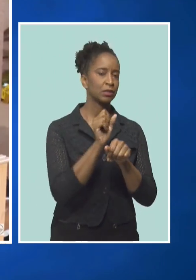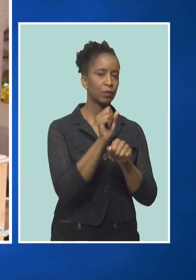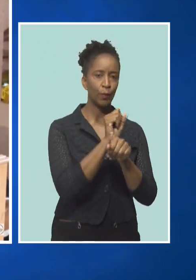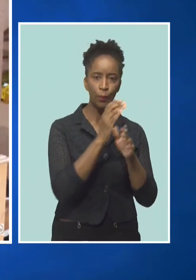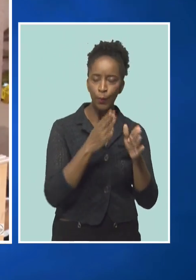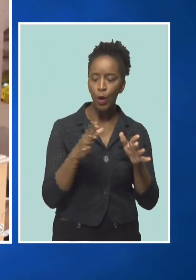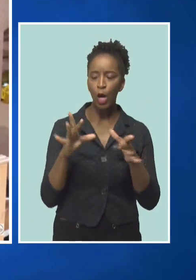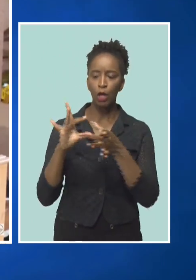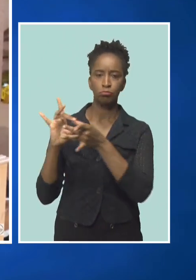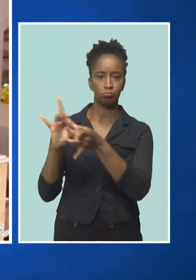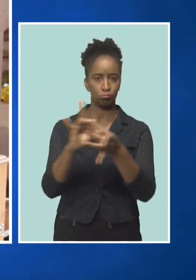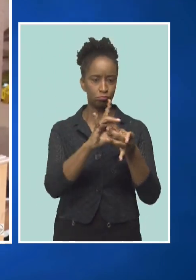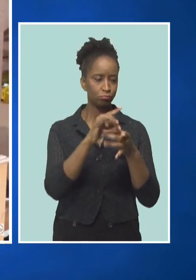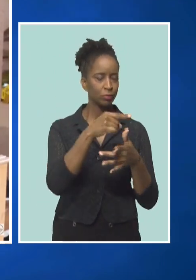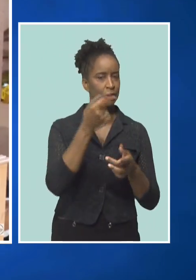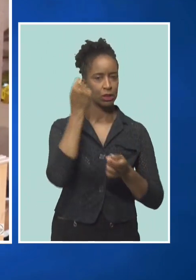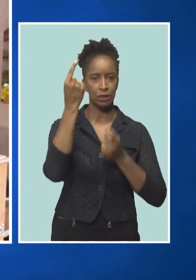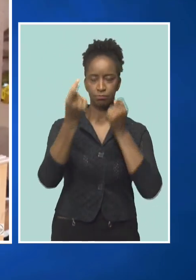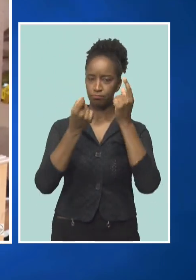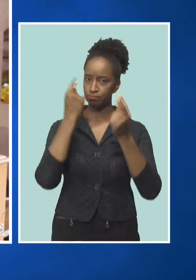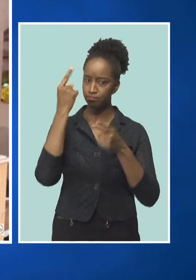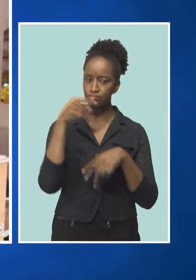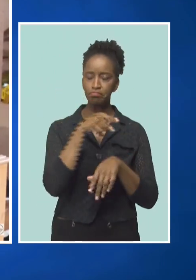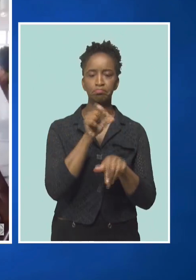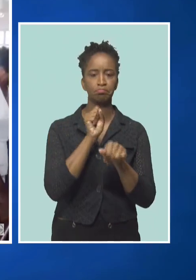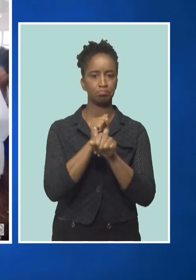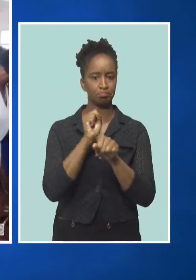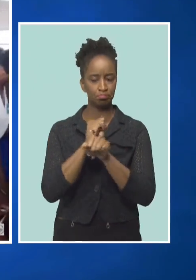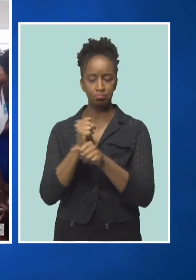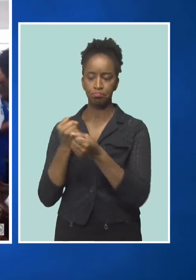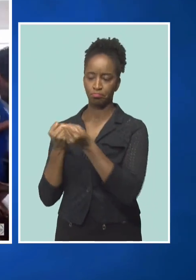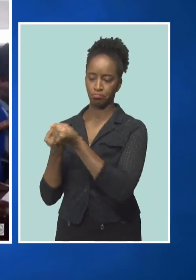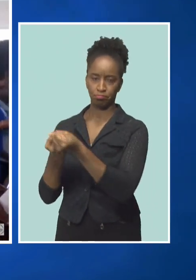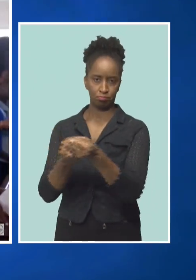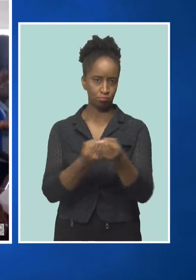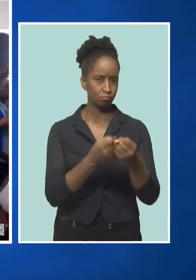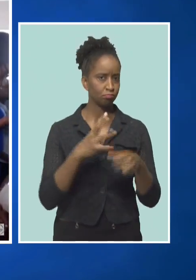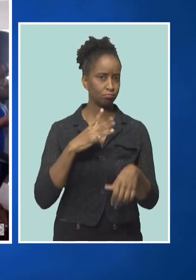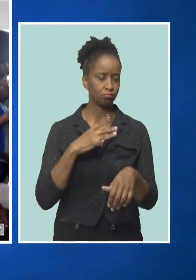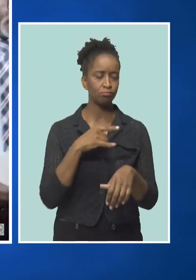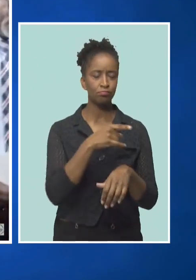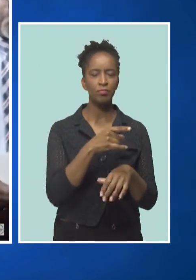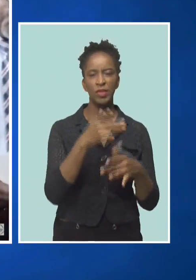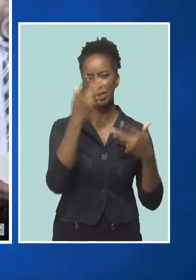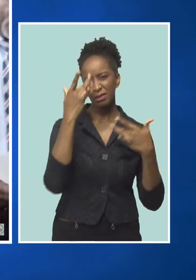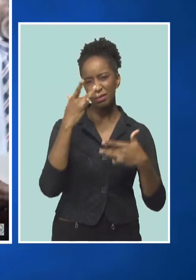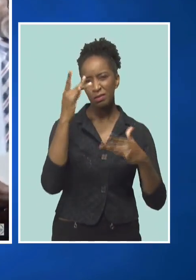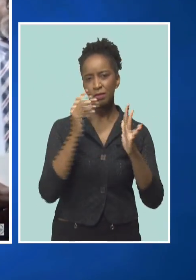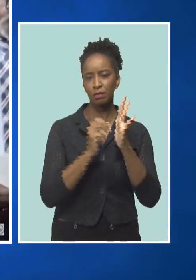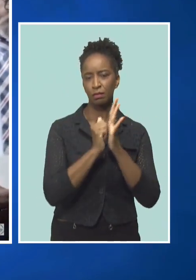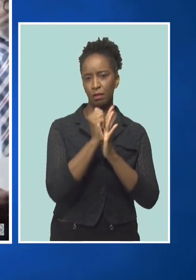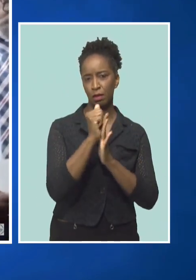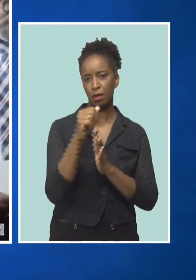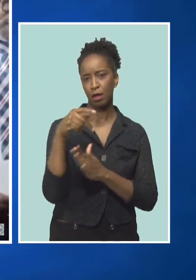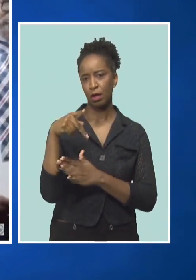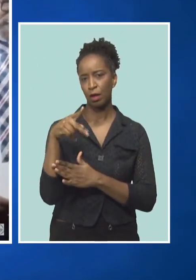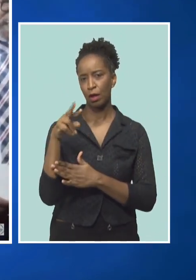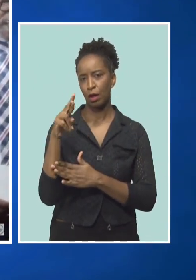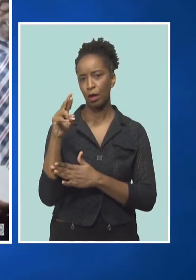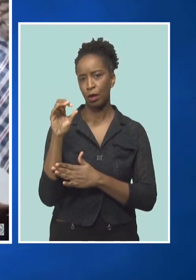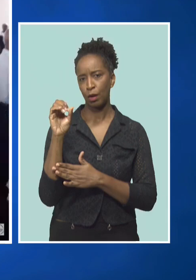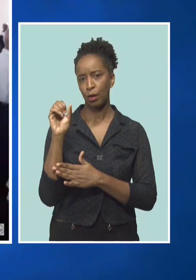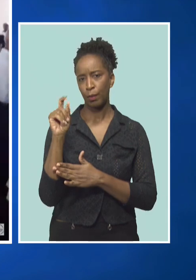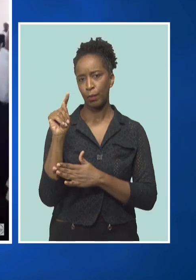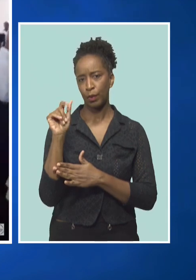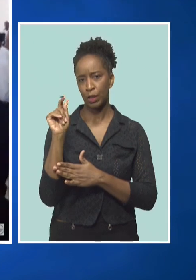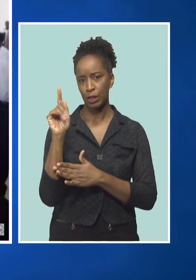made a very valuable contribution. Following a battle with prostate cancer, Mr. Walters passed away on January 19